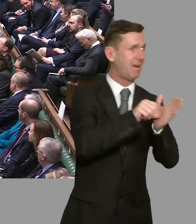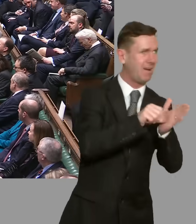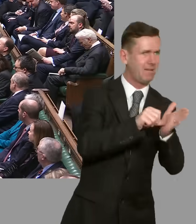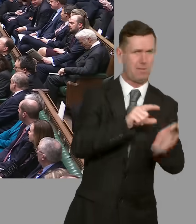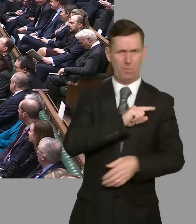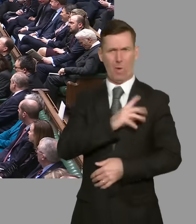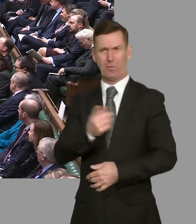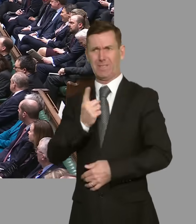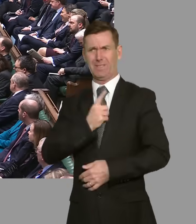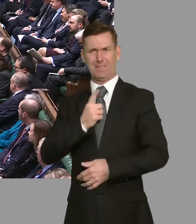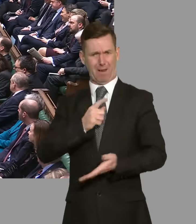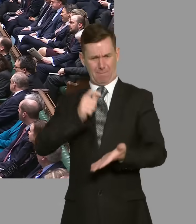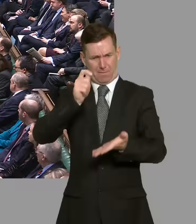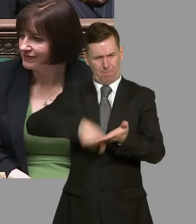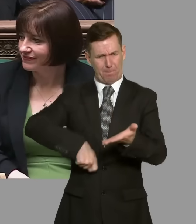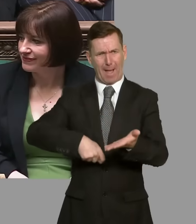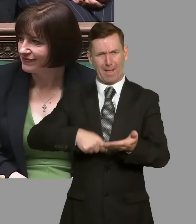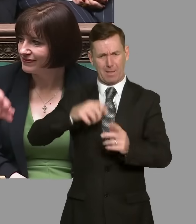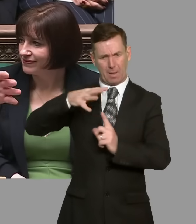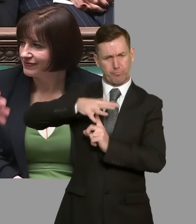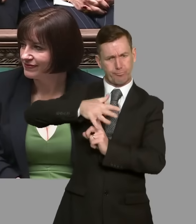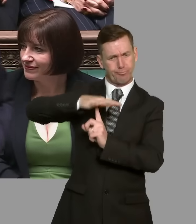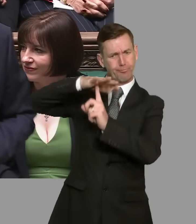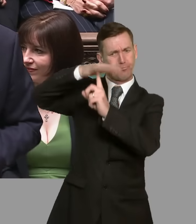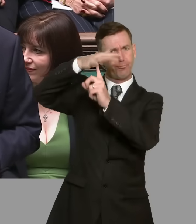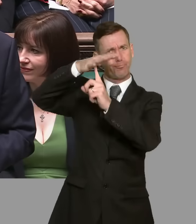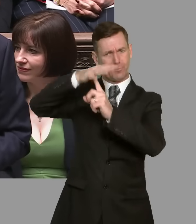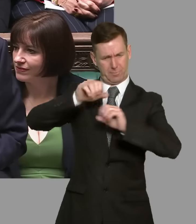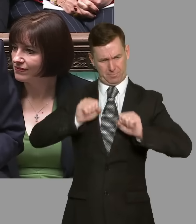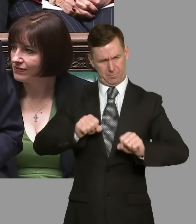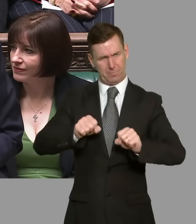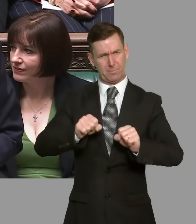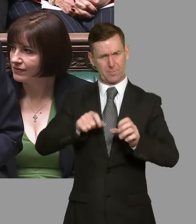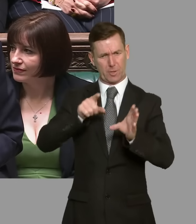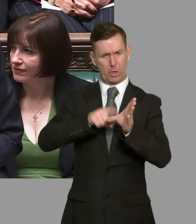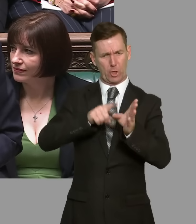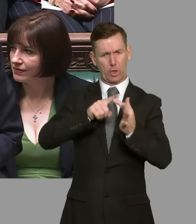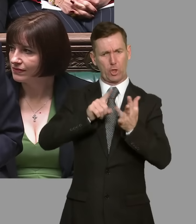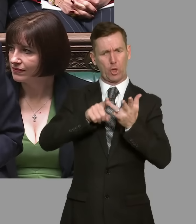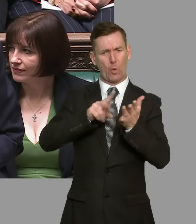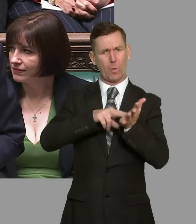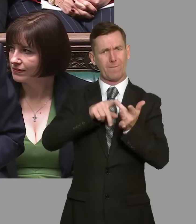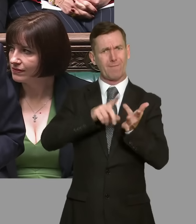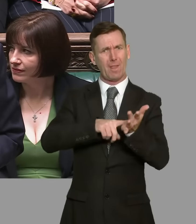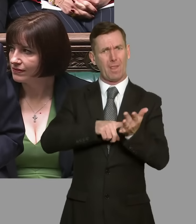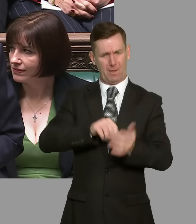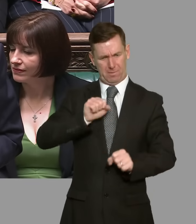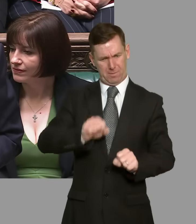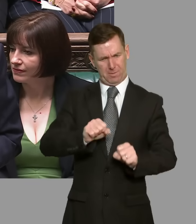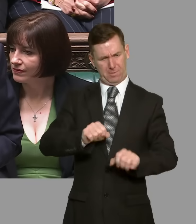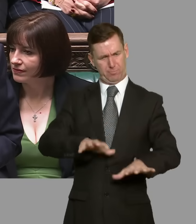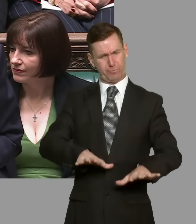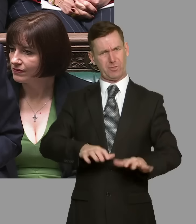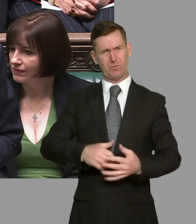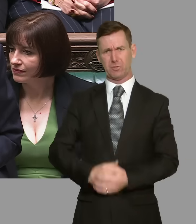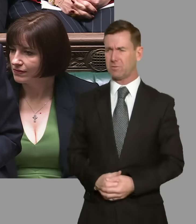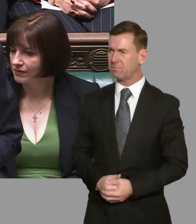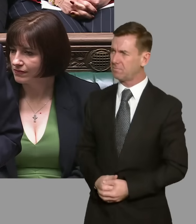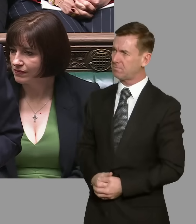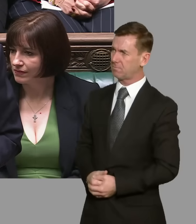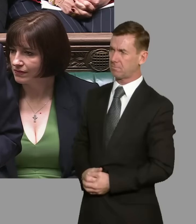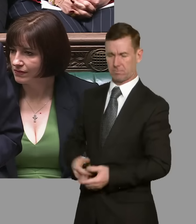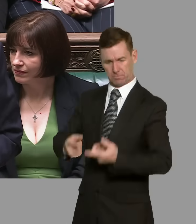that's about the cheer across the whole country. Mr. Speaker, we are increasing defence spend to the biggest spend since the last